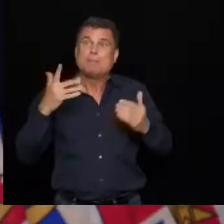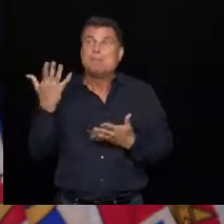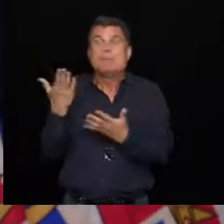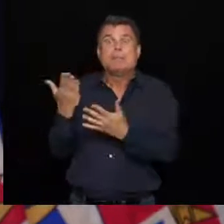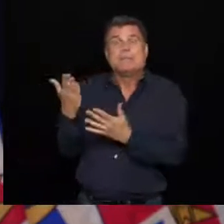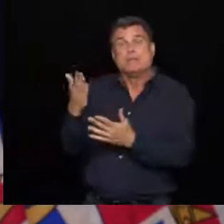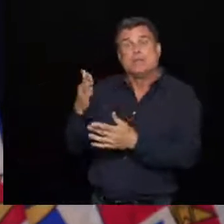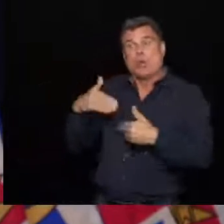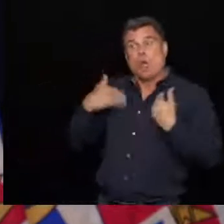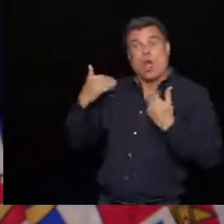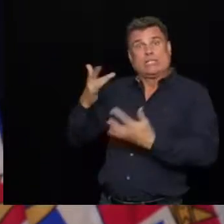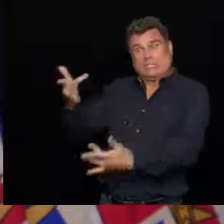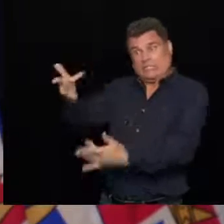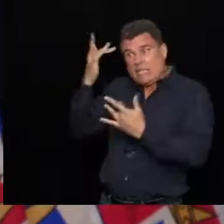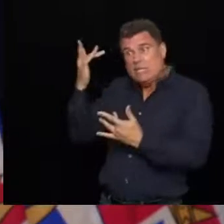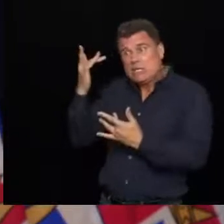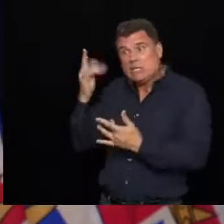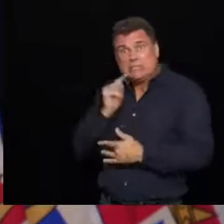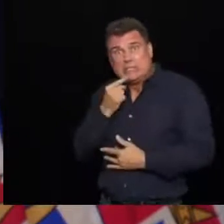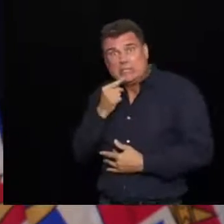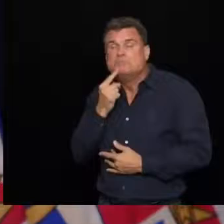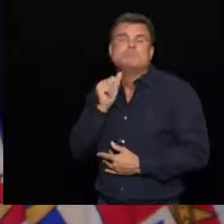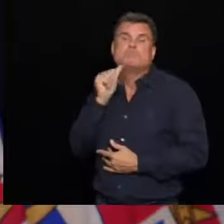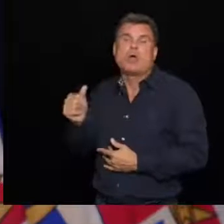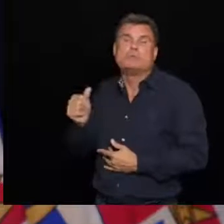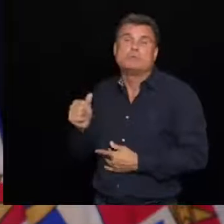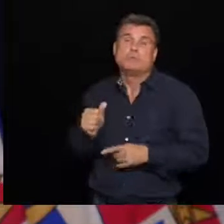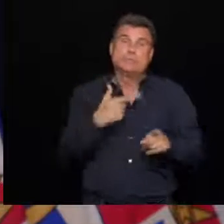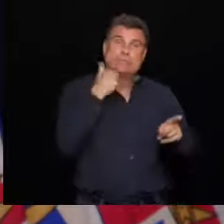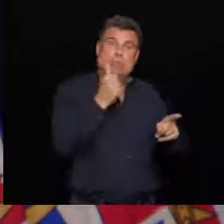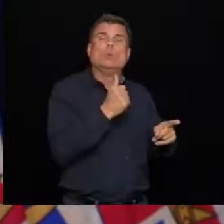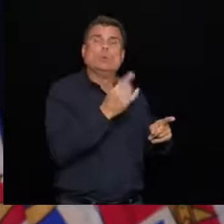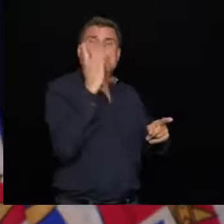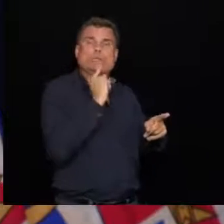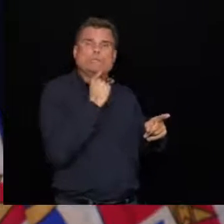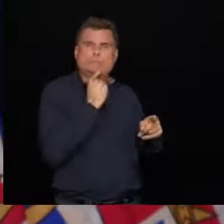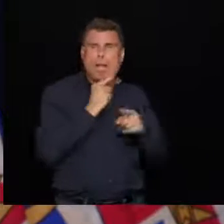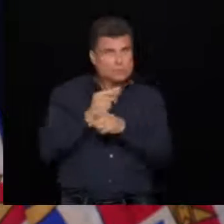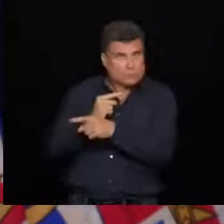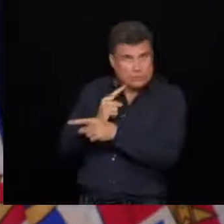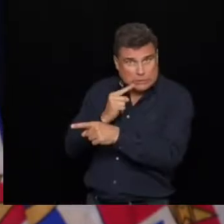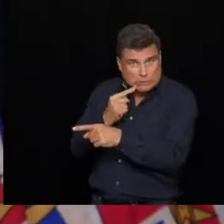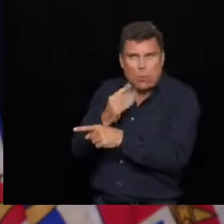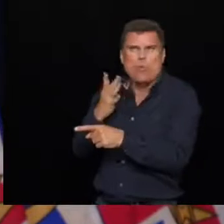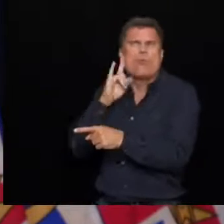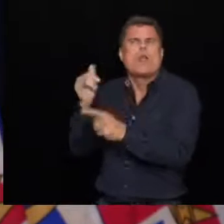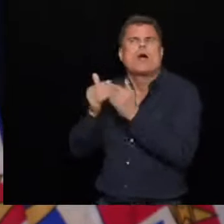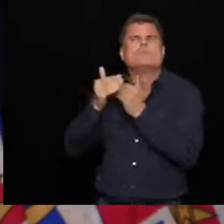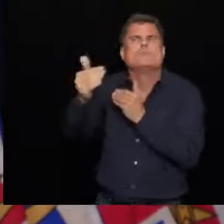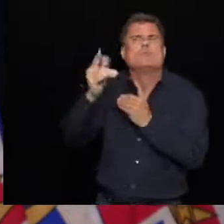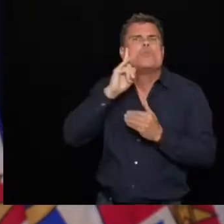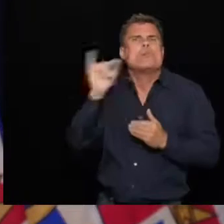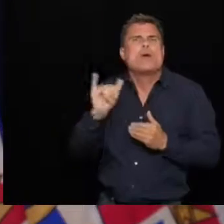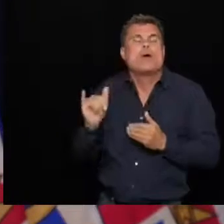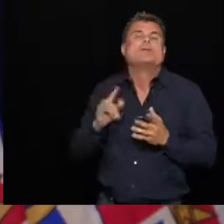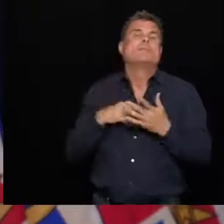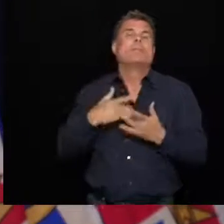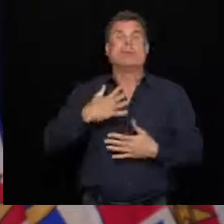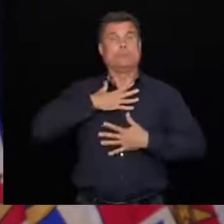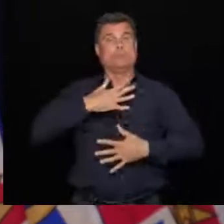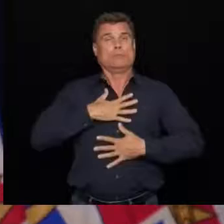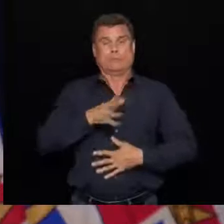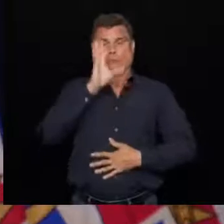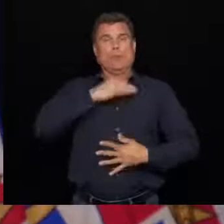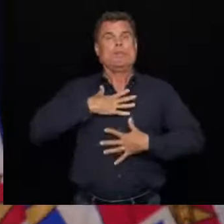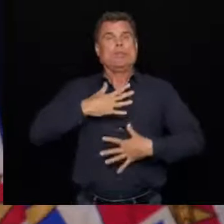healthy people can have pneumonia, can have profound fatigue that can last for quite a long time